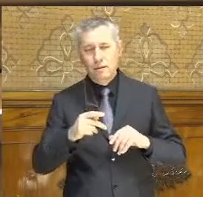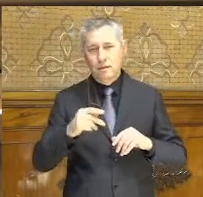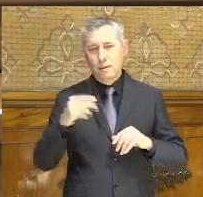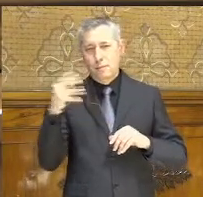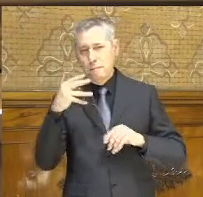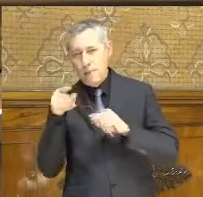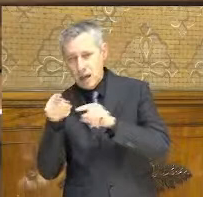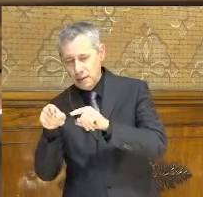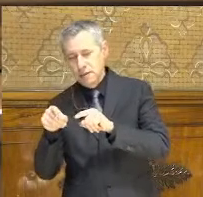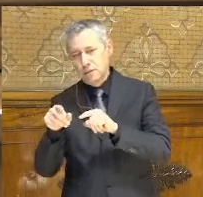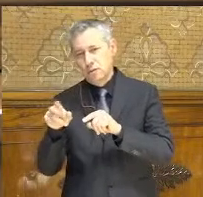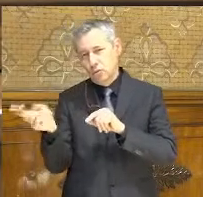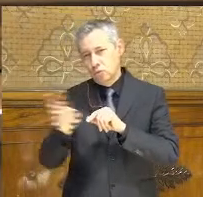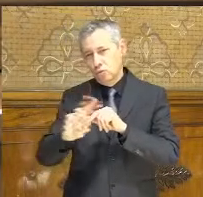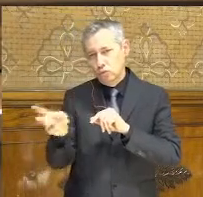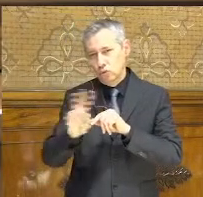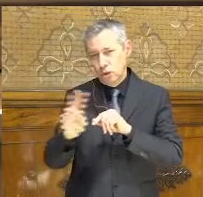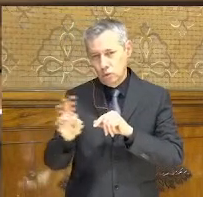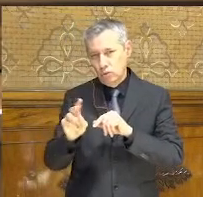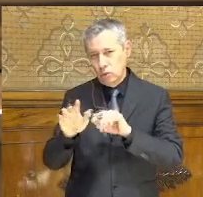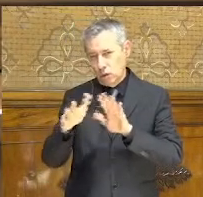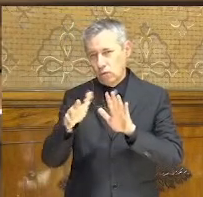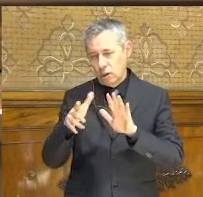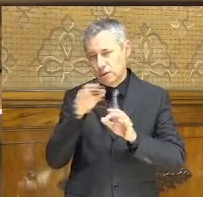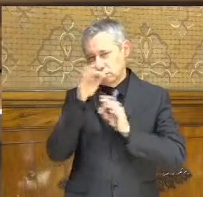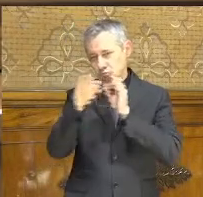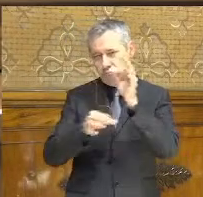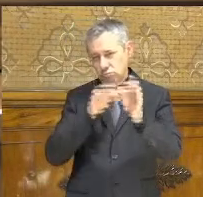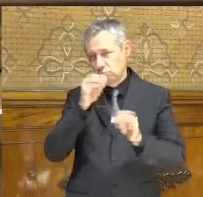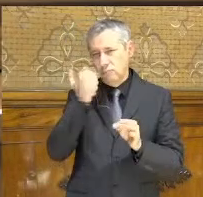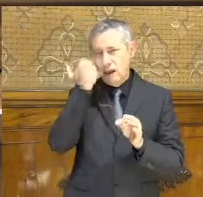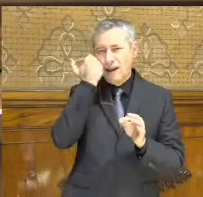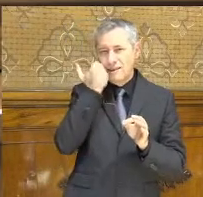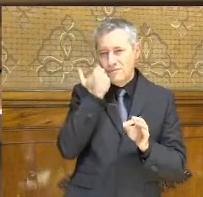Let me say, I very much